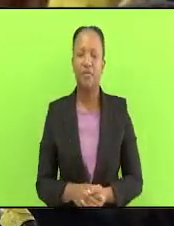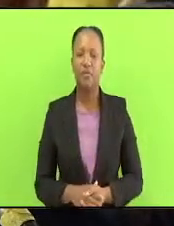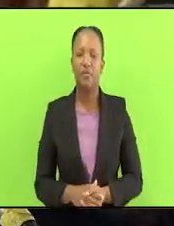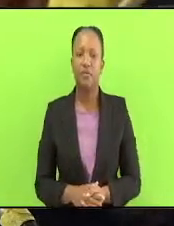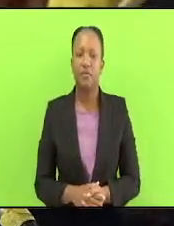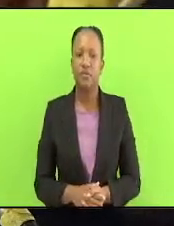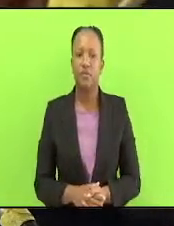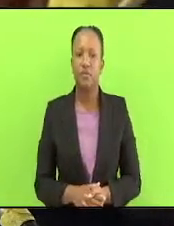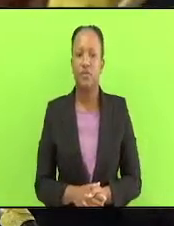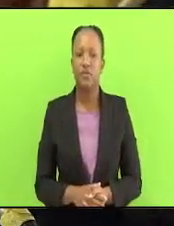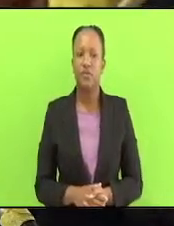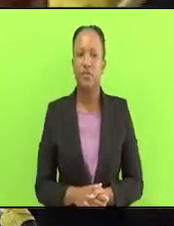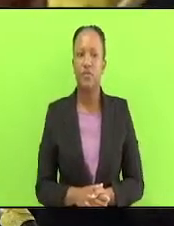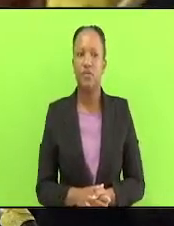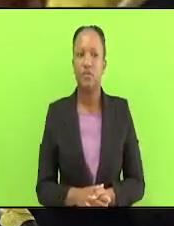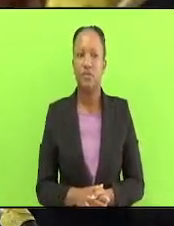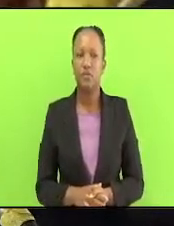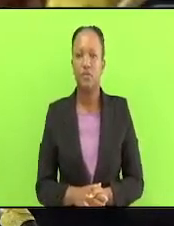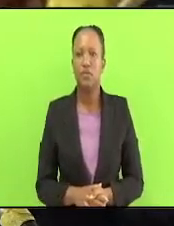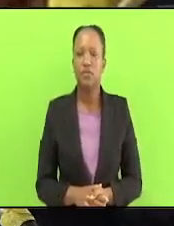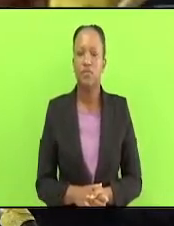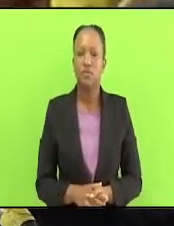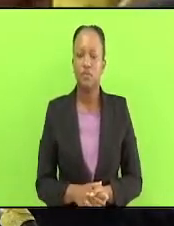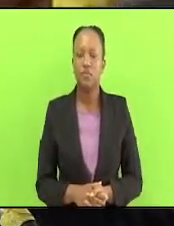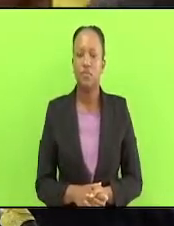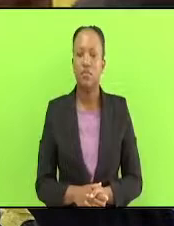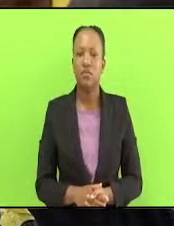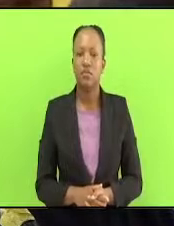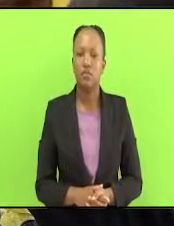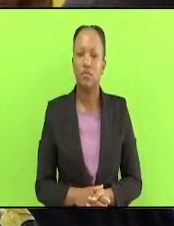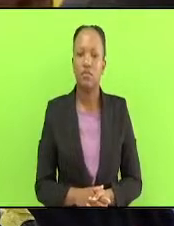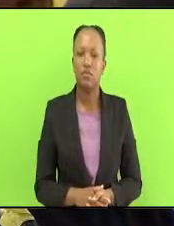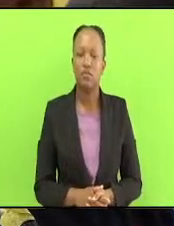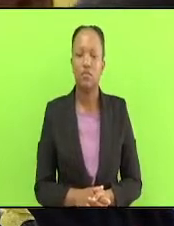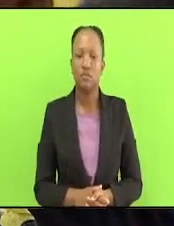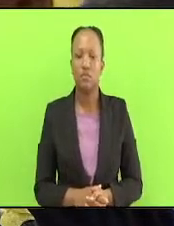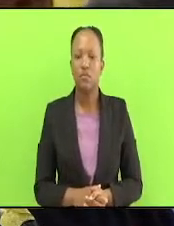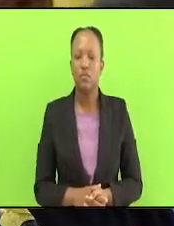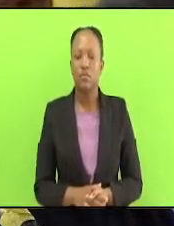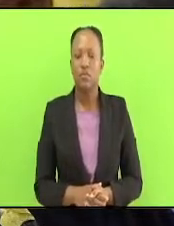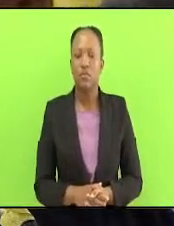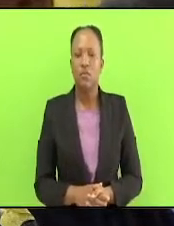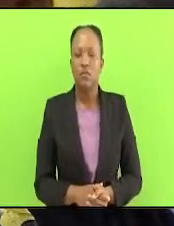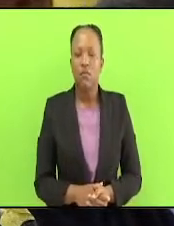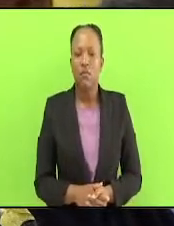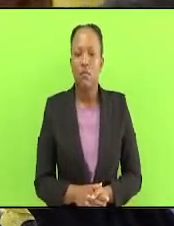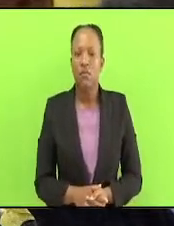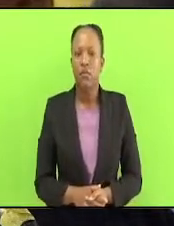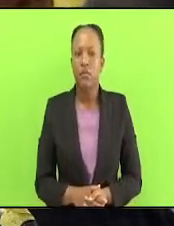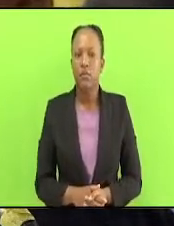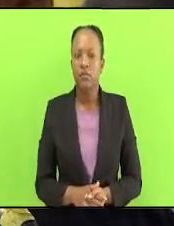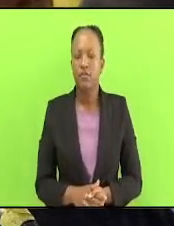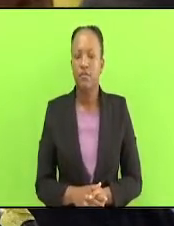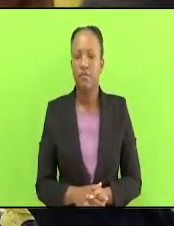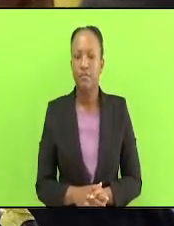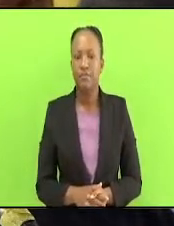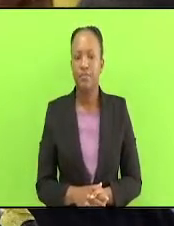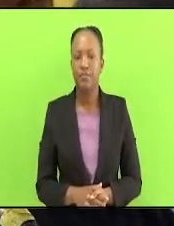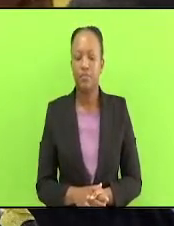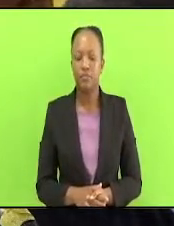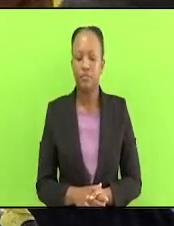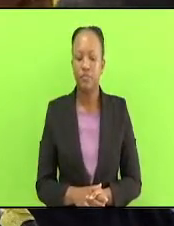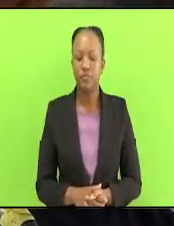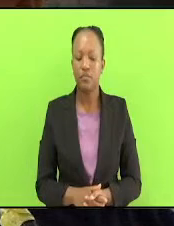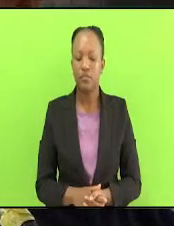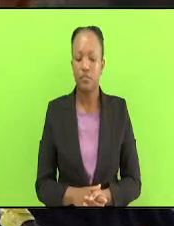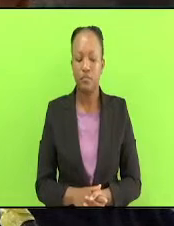gore ga rena setlhopha sa badiri se se lekaneng kgotsa le didiriswa tse di lekaneng tse di ka dirisediwang go tlisa taelo go tlisa go runya